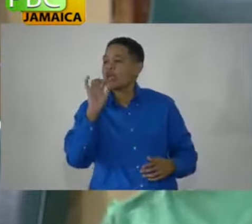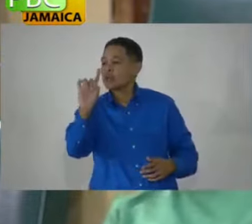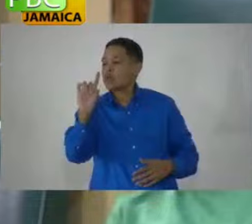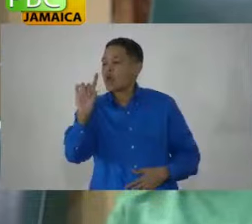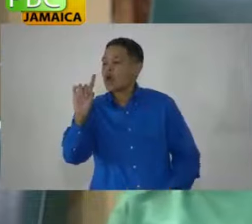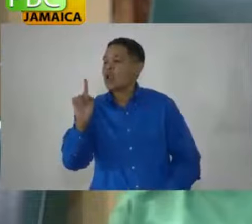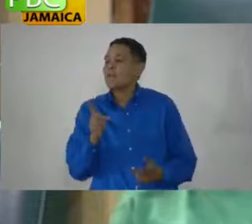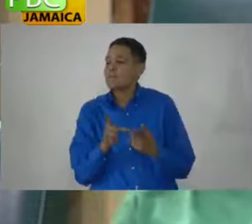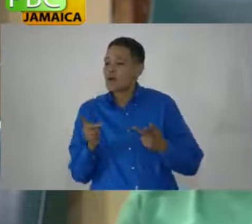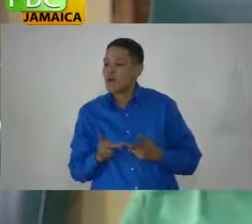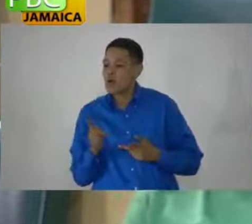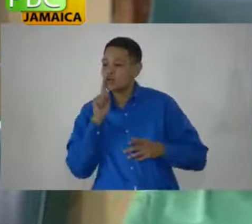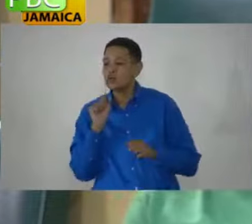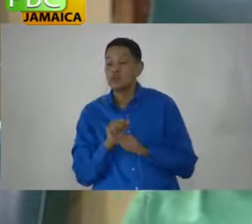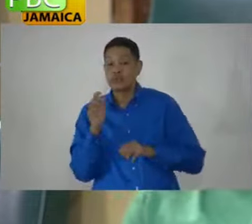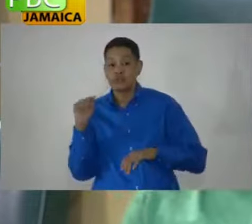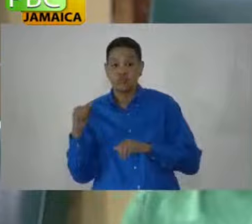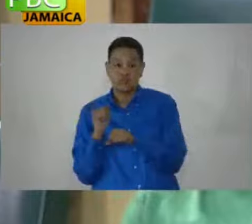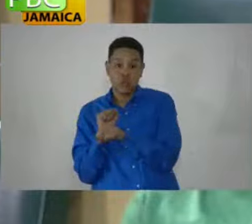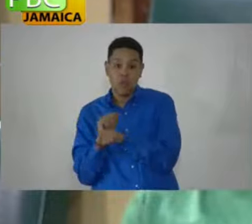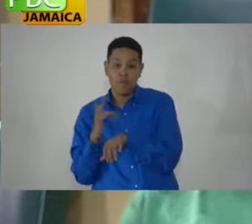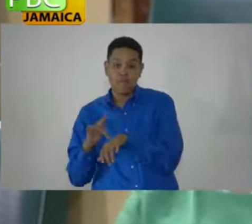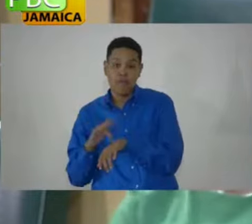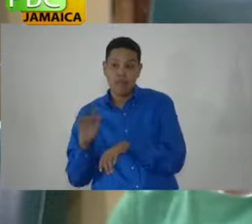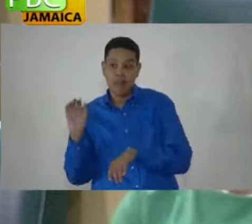1,481 posts were created.